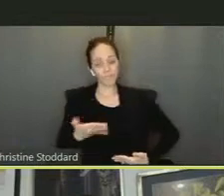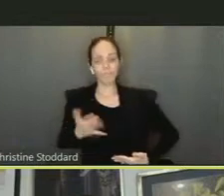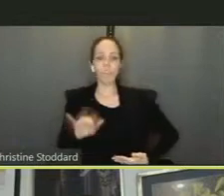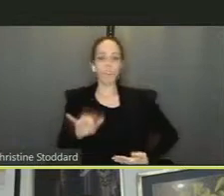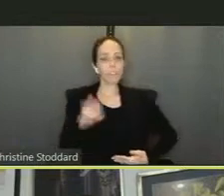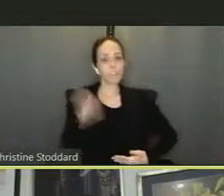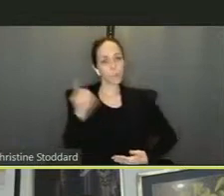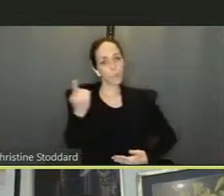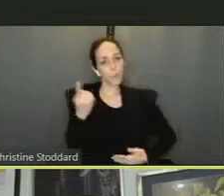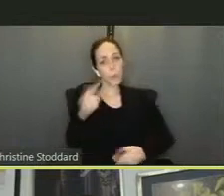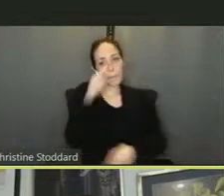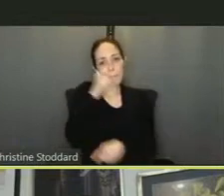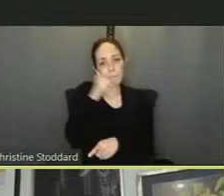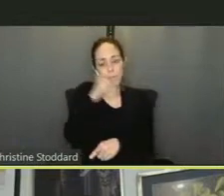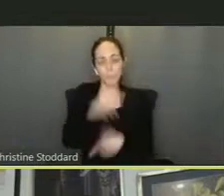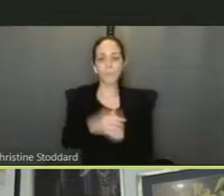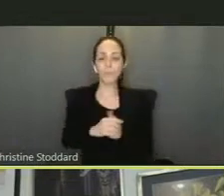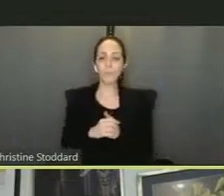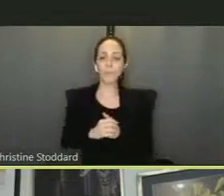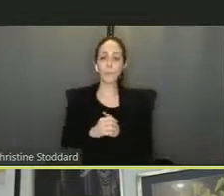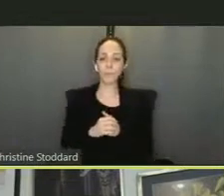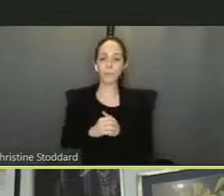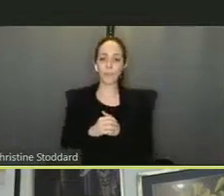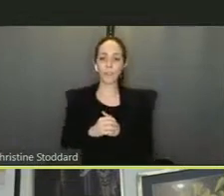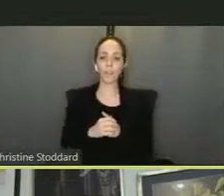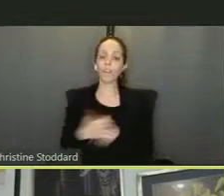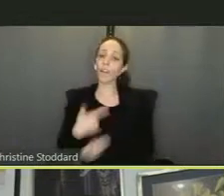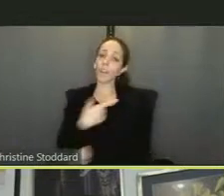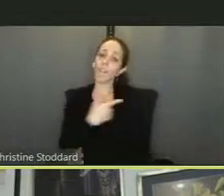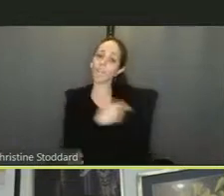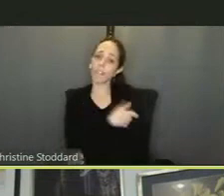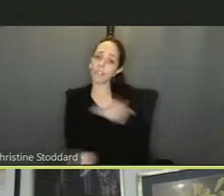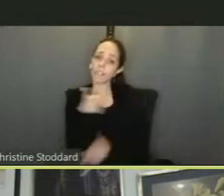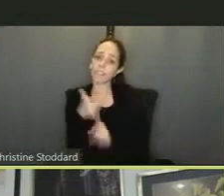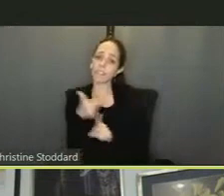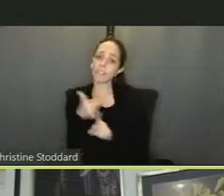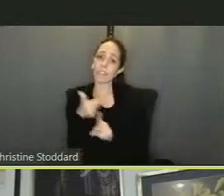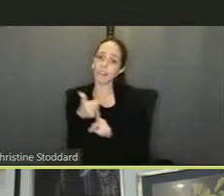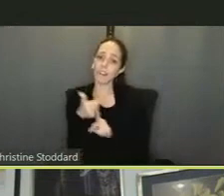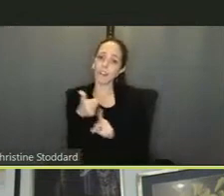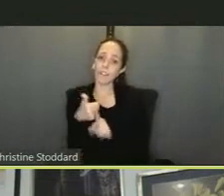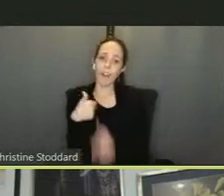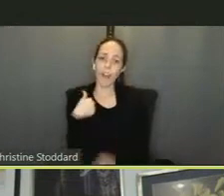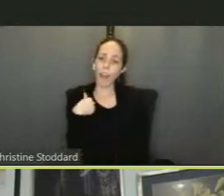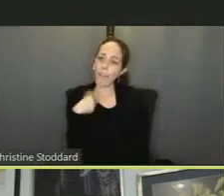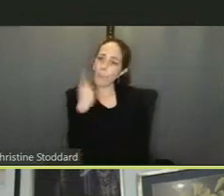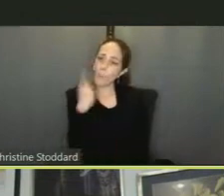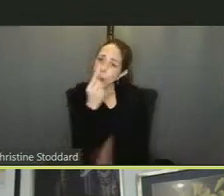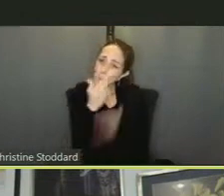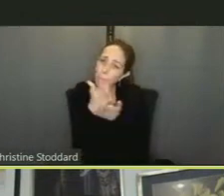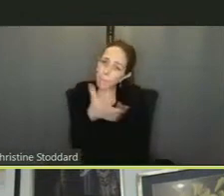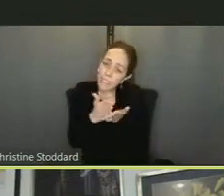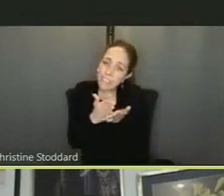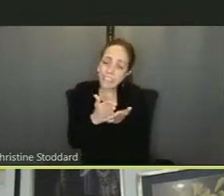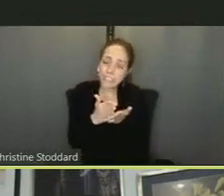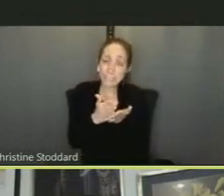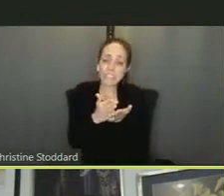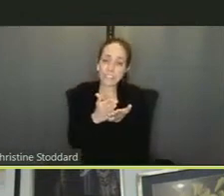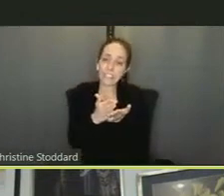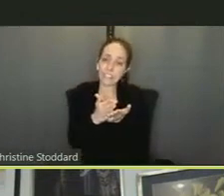squiggly lines and circles, the vaccines actually only have a piece that codes